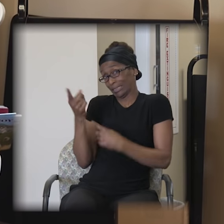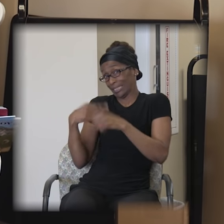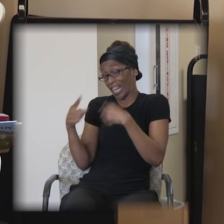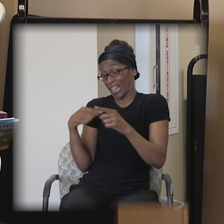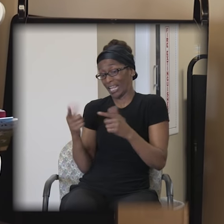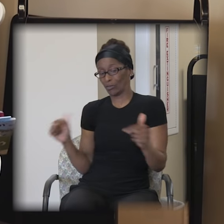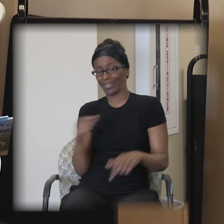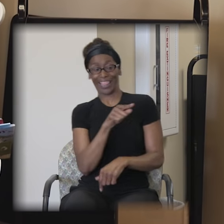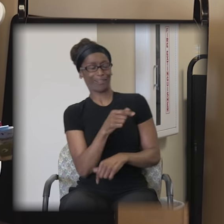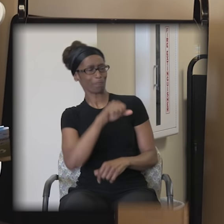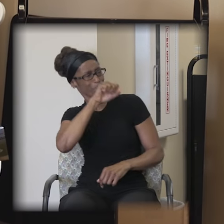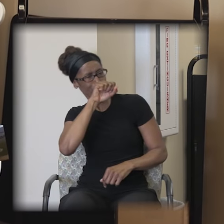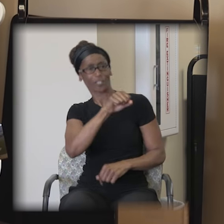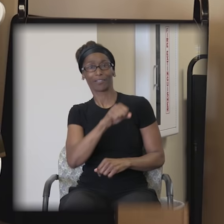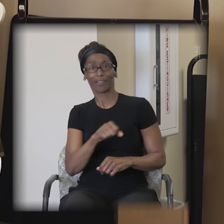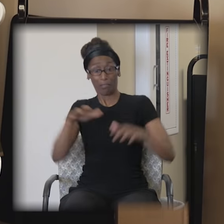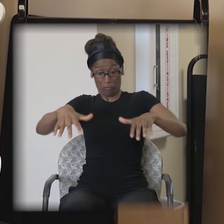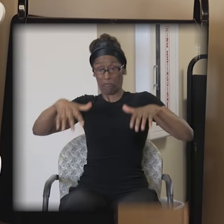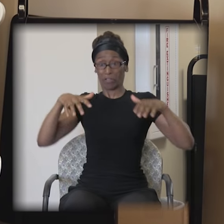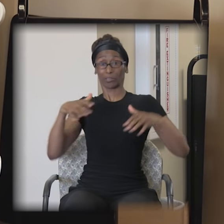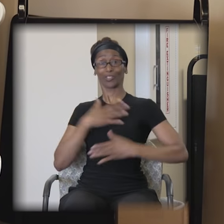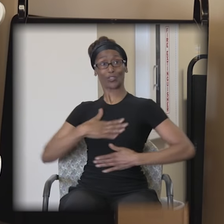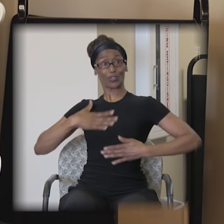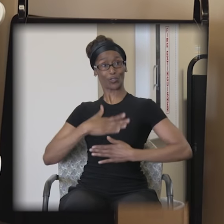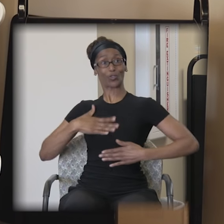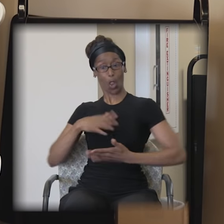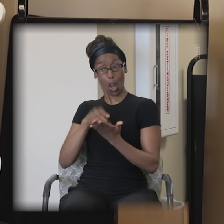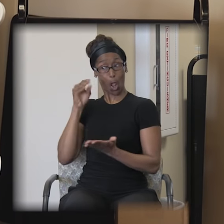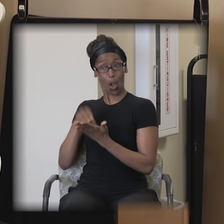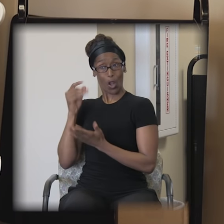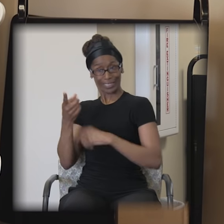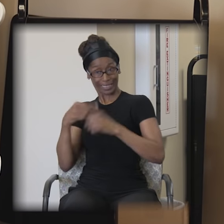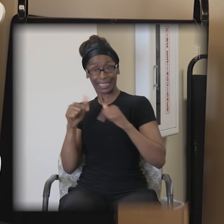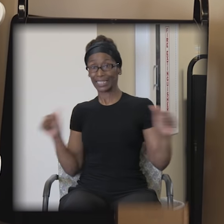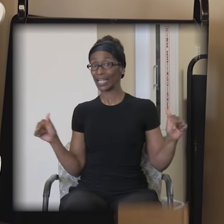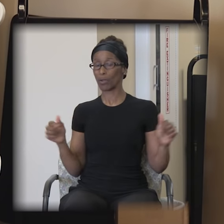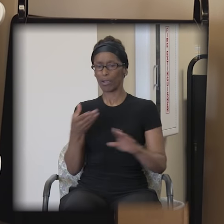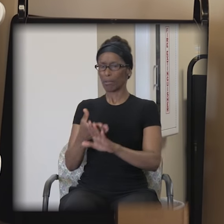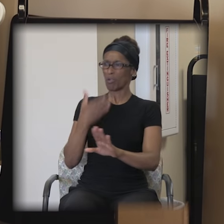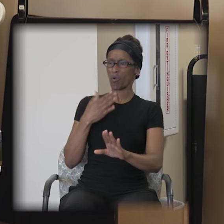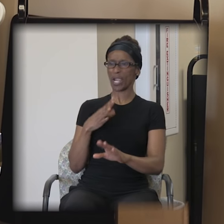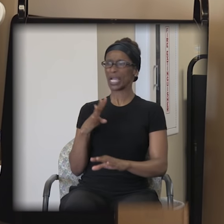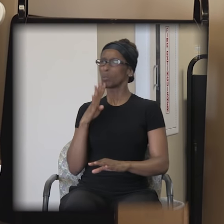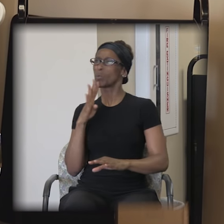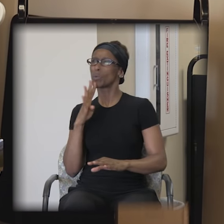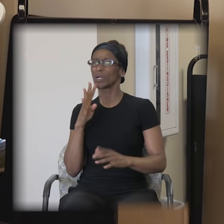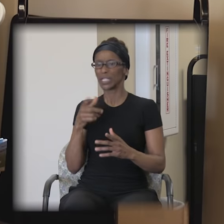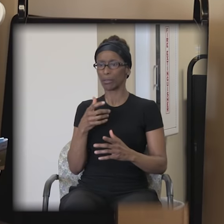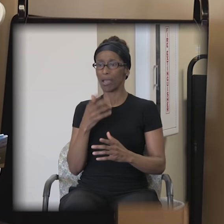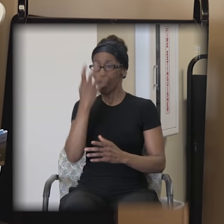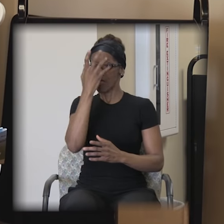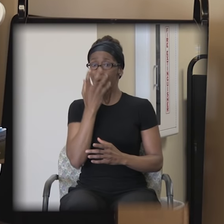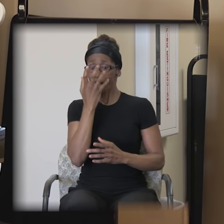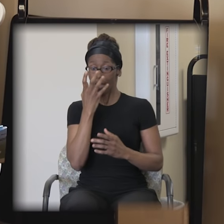The fans enjoyed learning signs too. In those days, before speakers and giant screens, hearing the umpire's calls